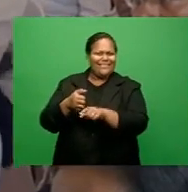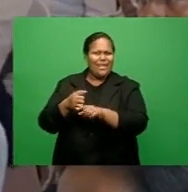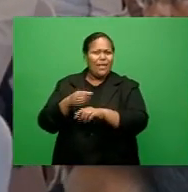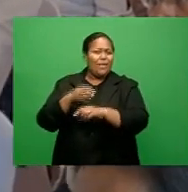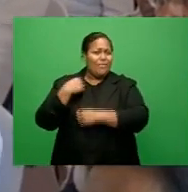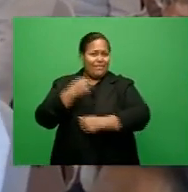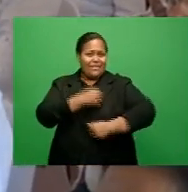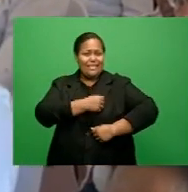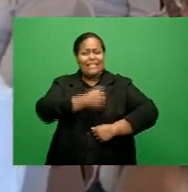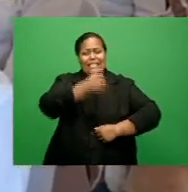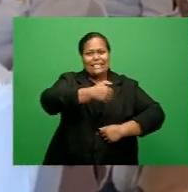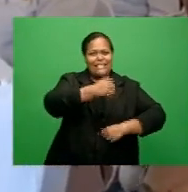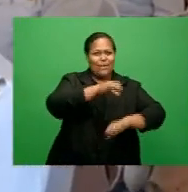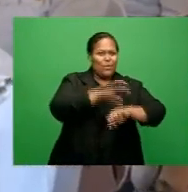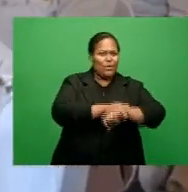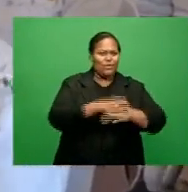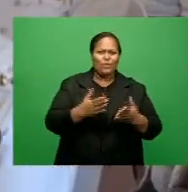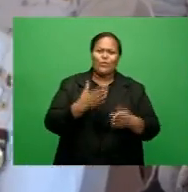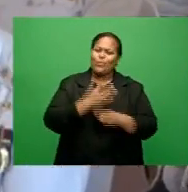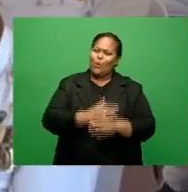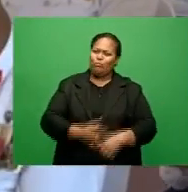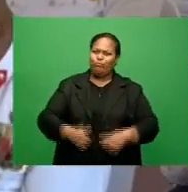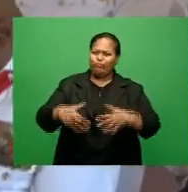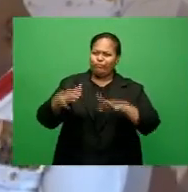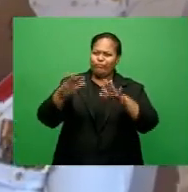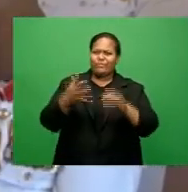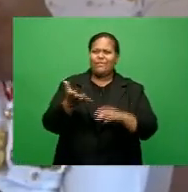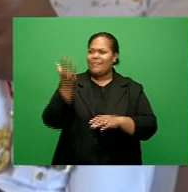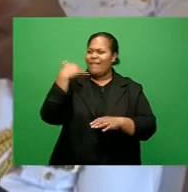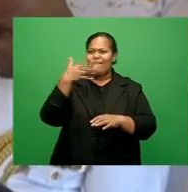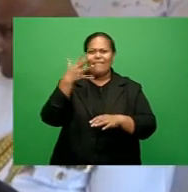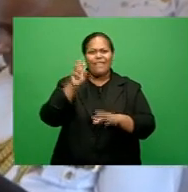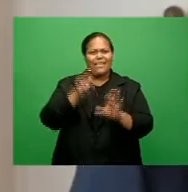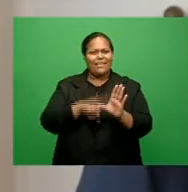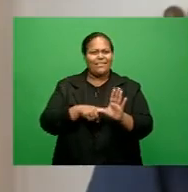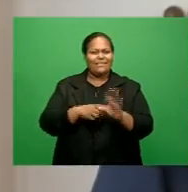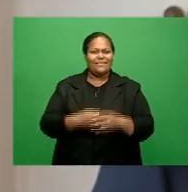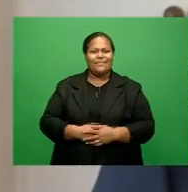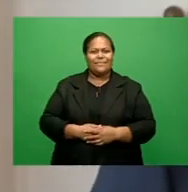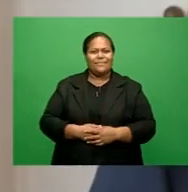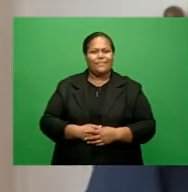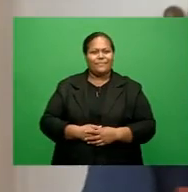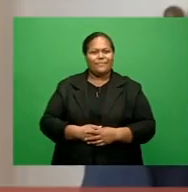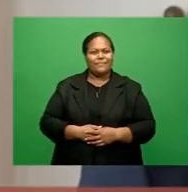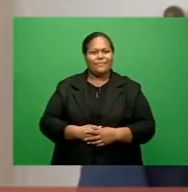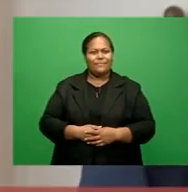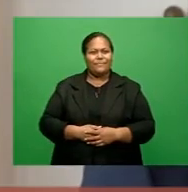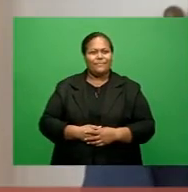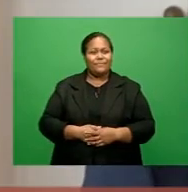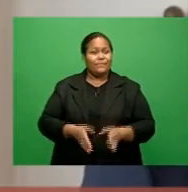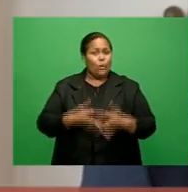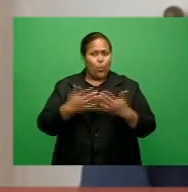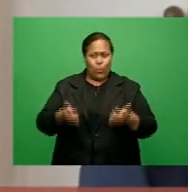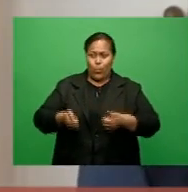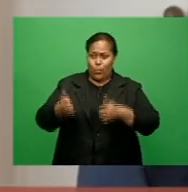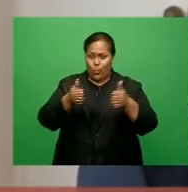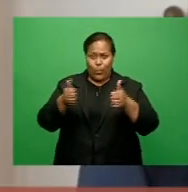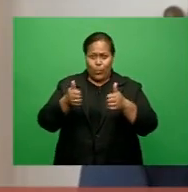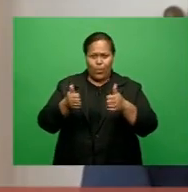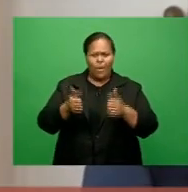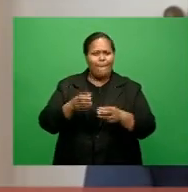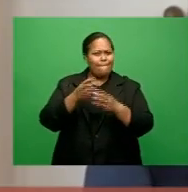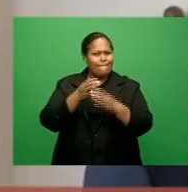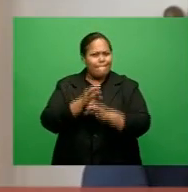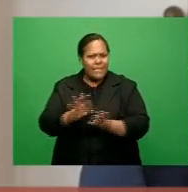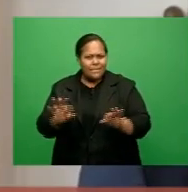officers for job well done in the last 50 years. Now, as final guarantors of peace and security and the maintenance of law and order within our